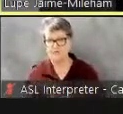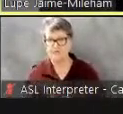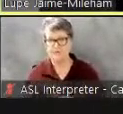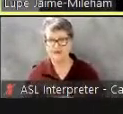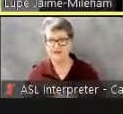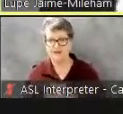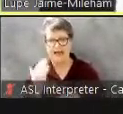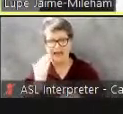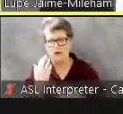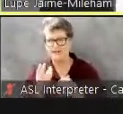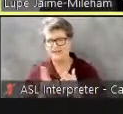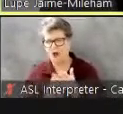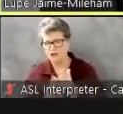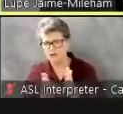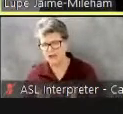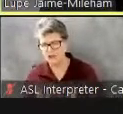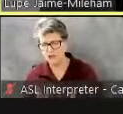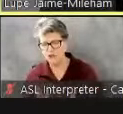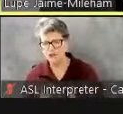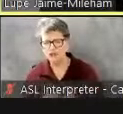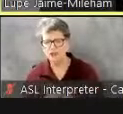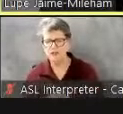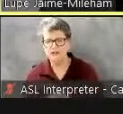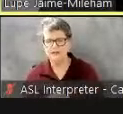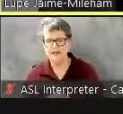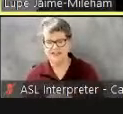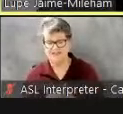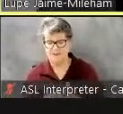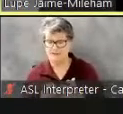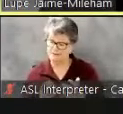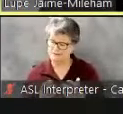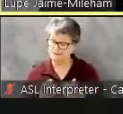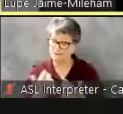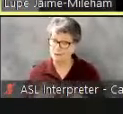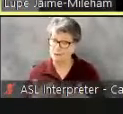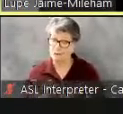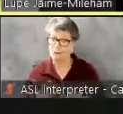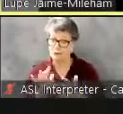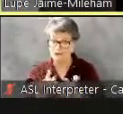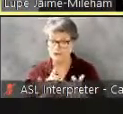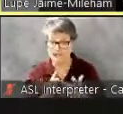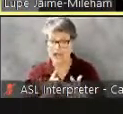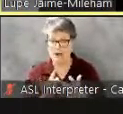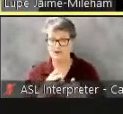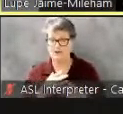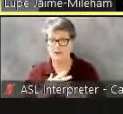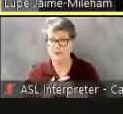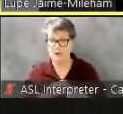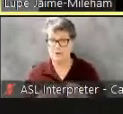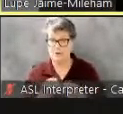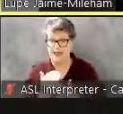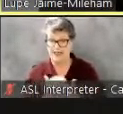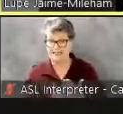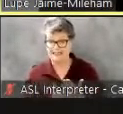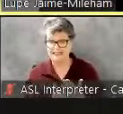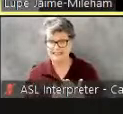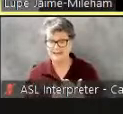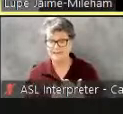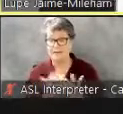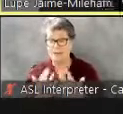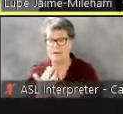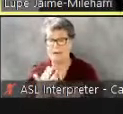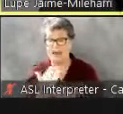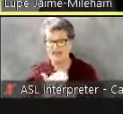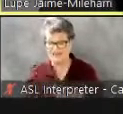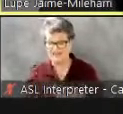that contractors have been massively reaching out to their wait list and connecting